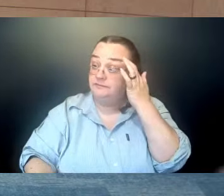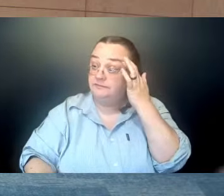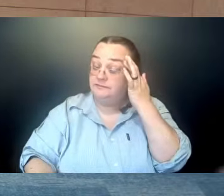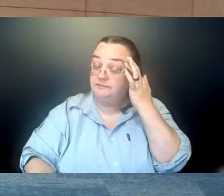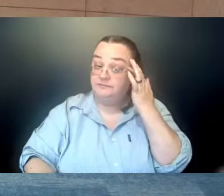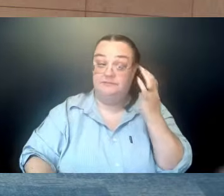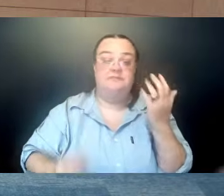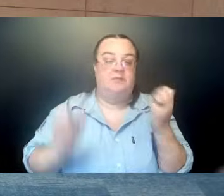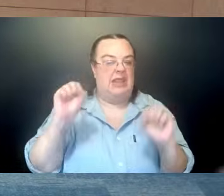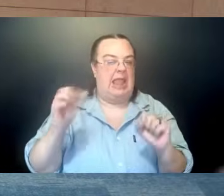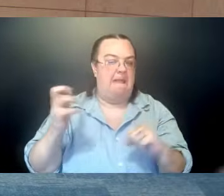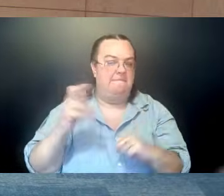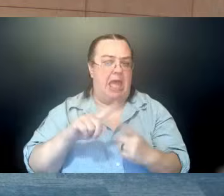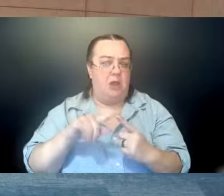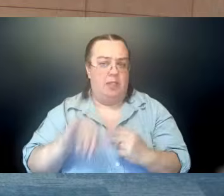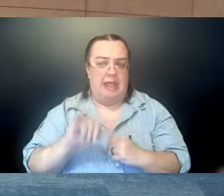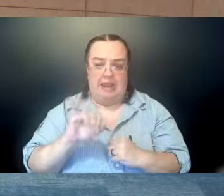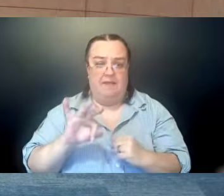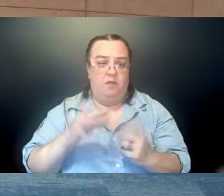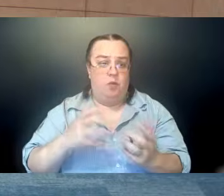We can come back to it if we want.